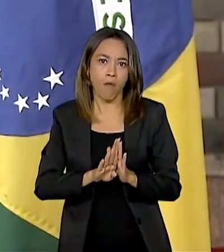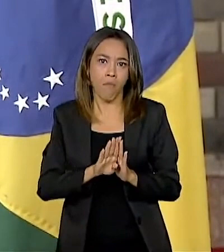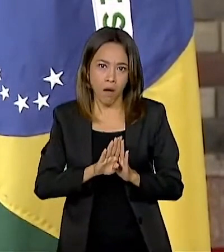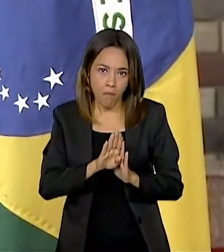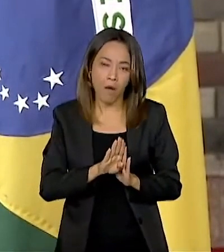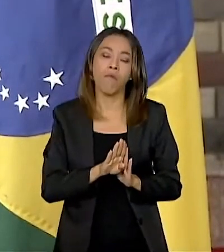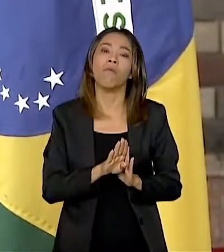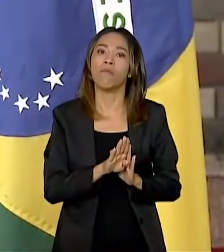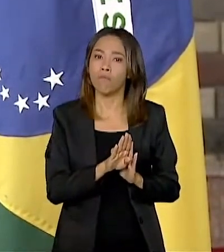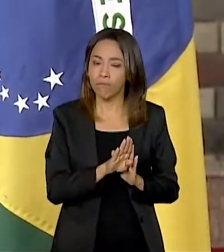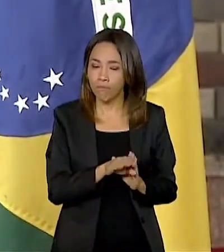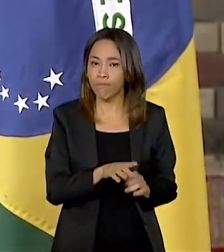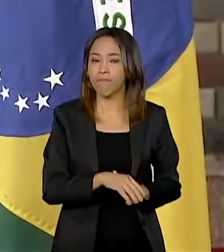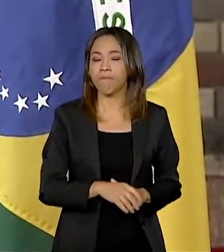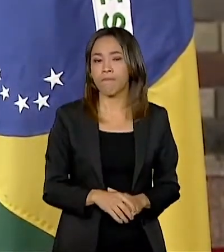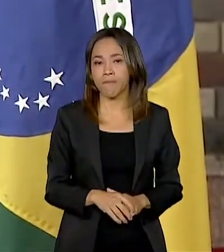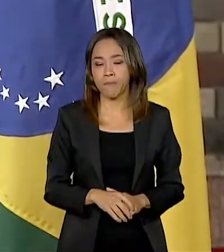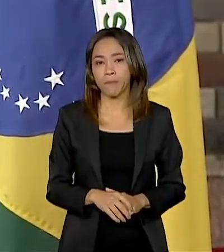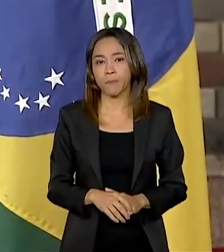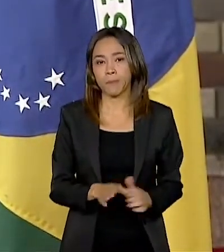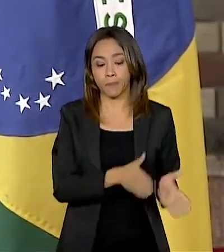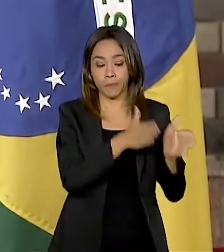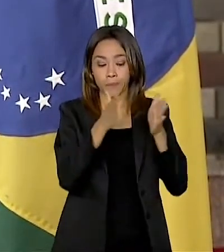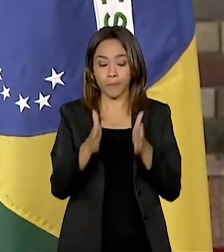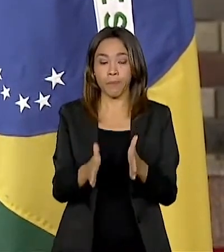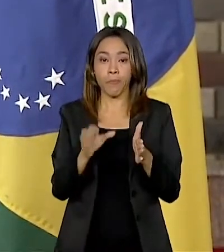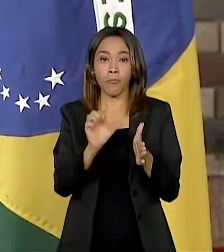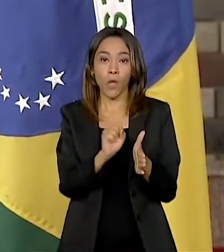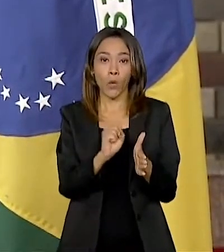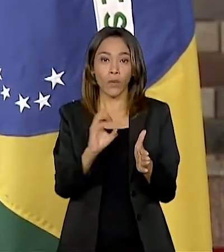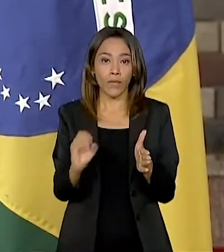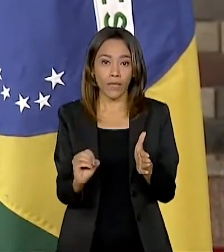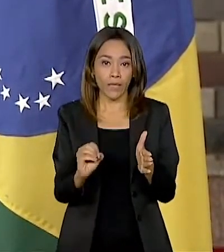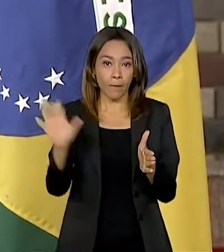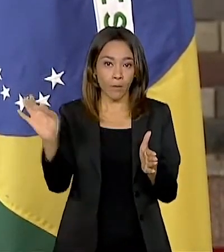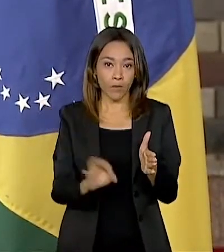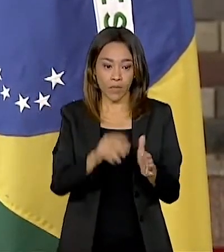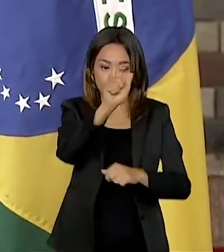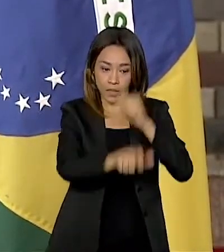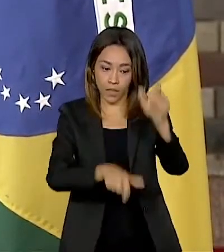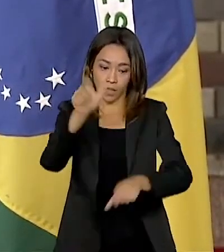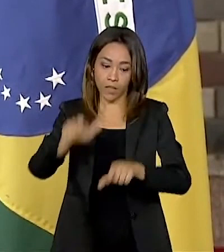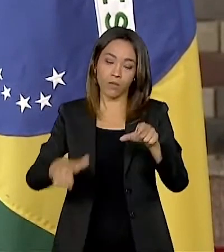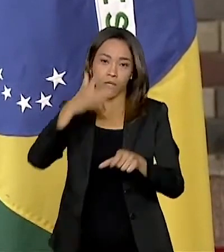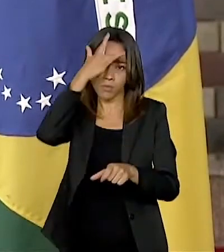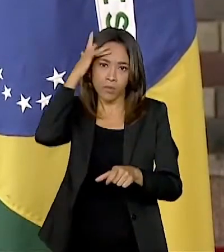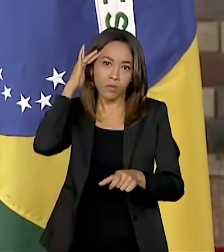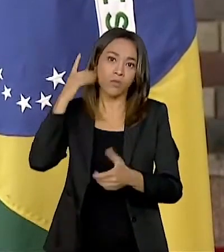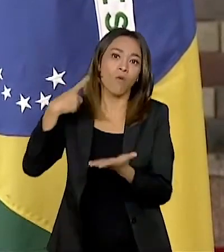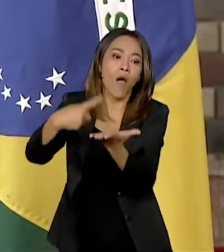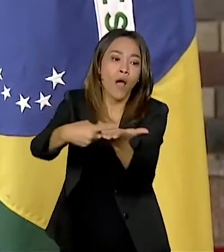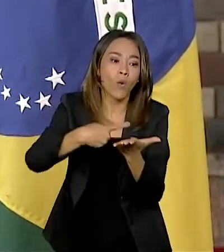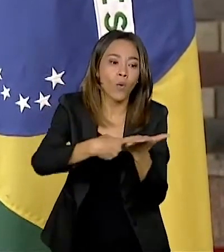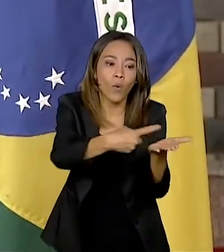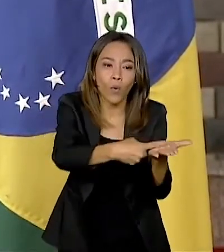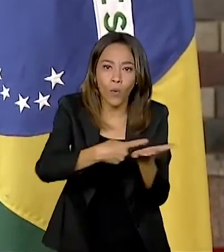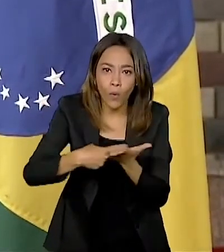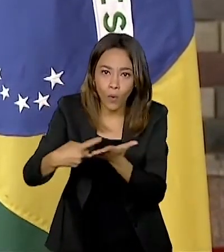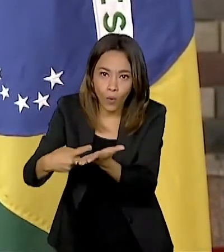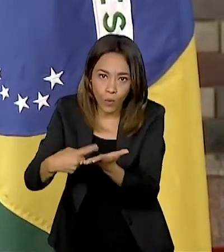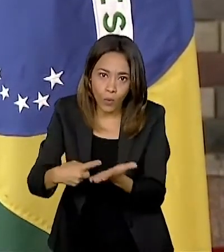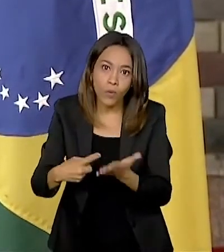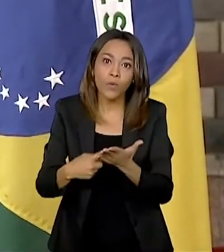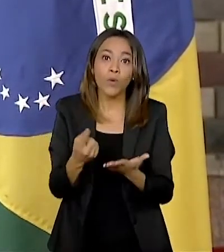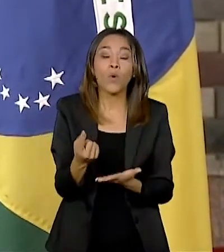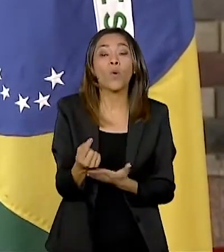Our domestic market is growing. 80% dos trabalhadores estão fazendo acordos com percentual acima